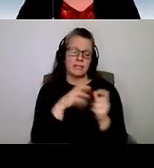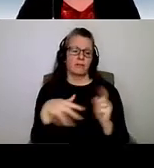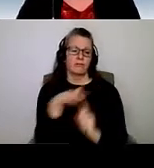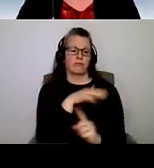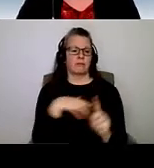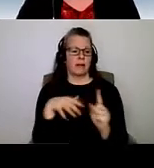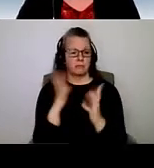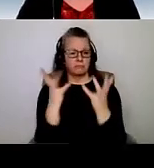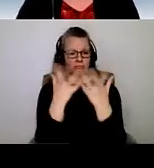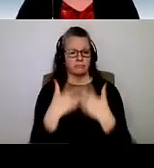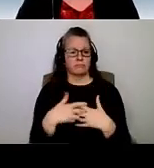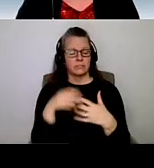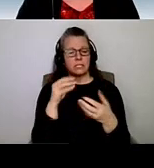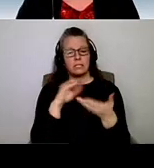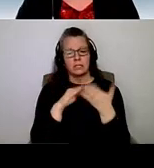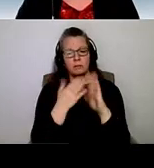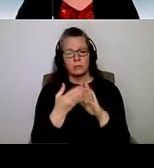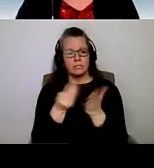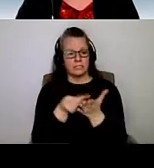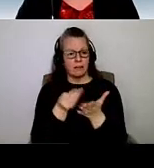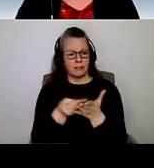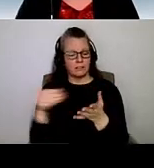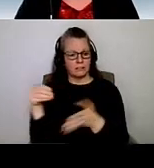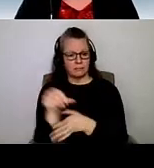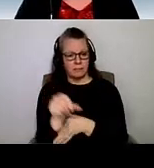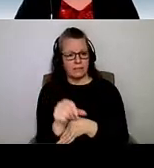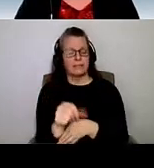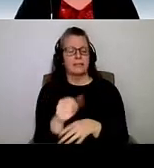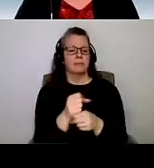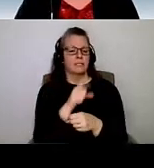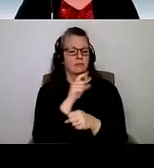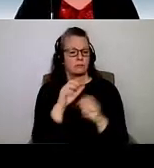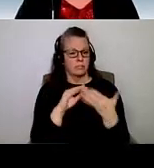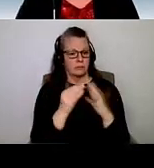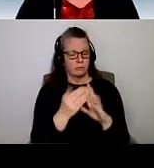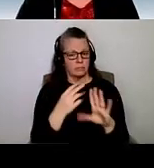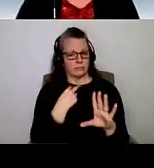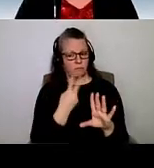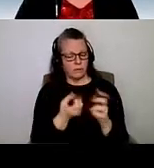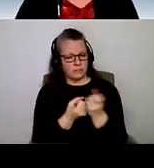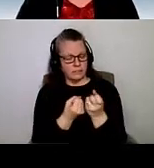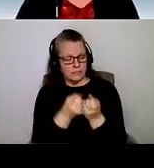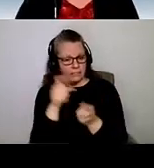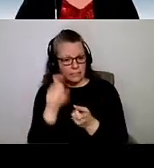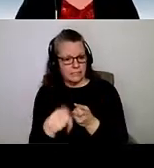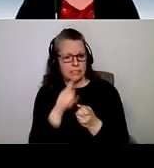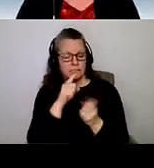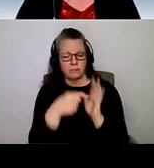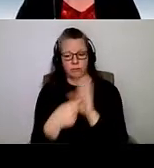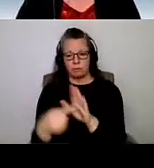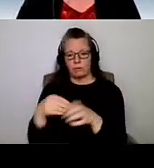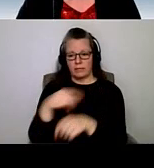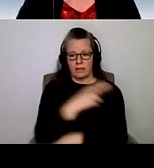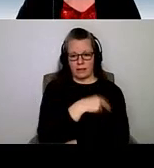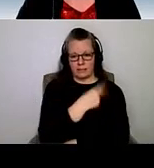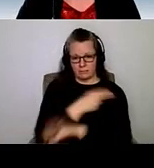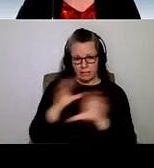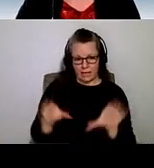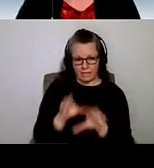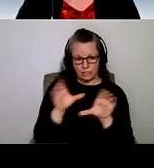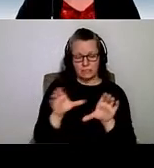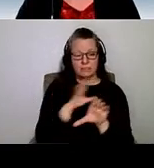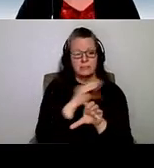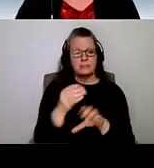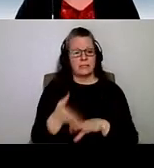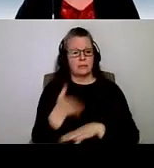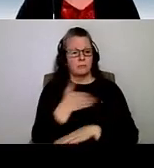the community dollars spent, making sure that what the community is voicing are the needs are reflected in the hospital actions, and improving